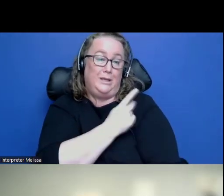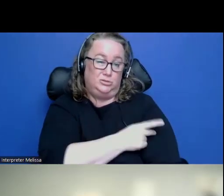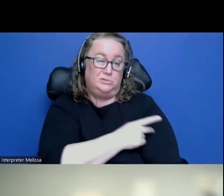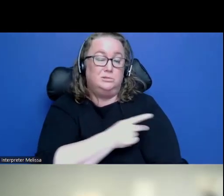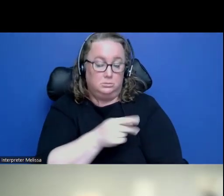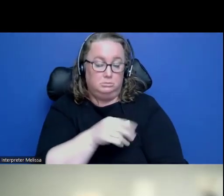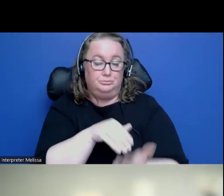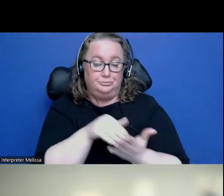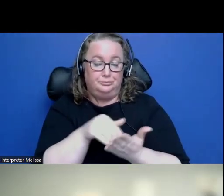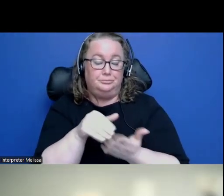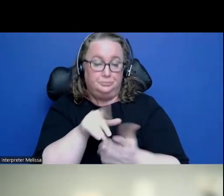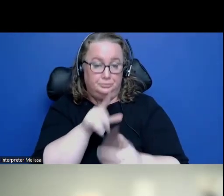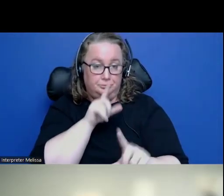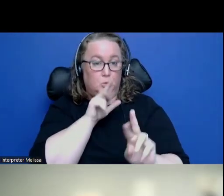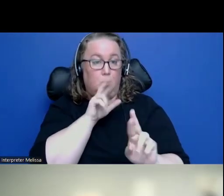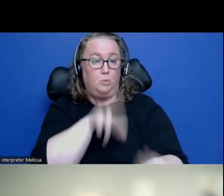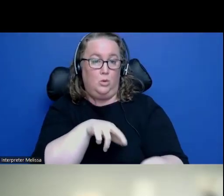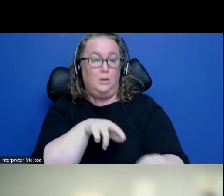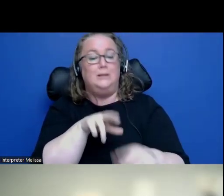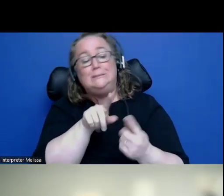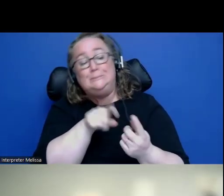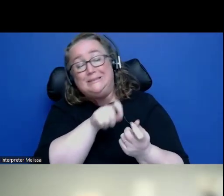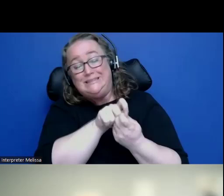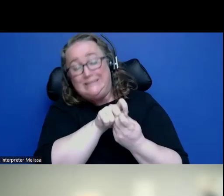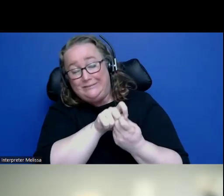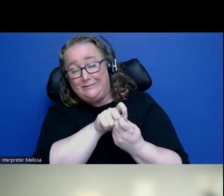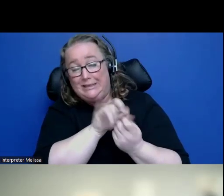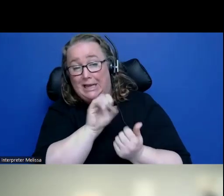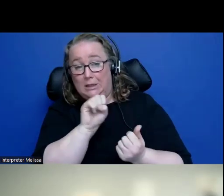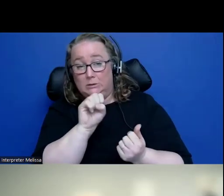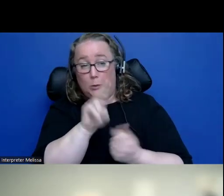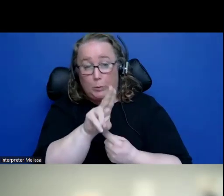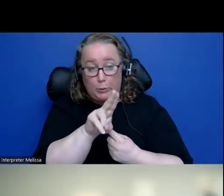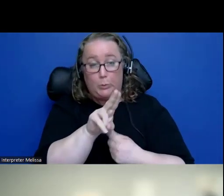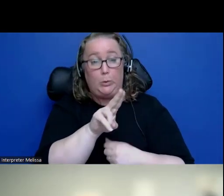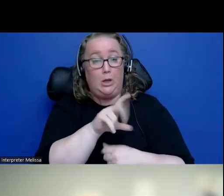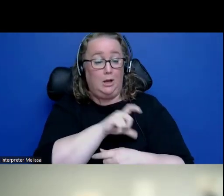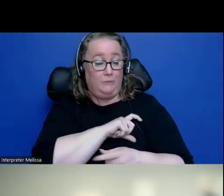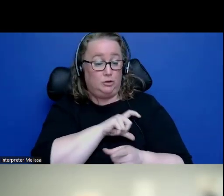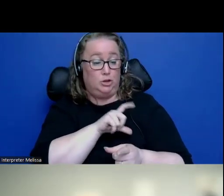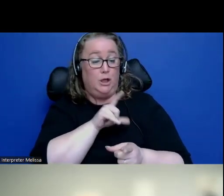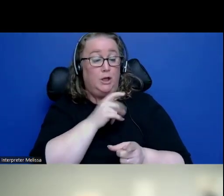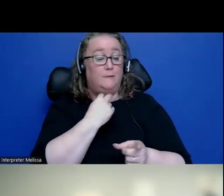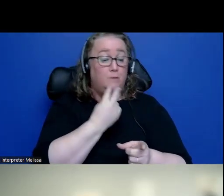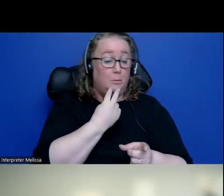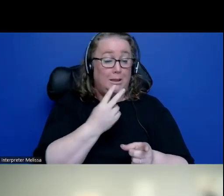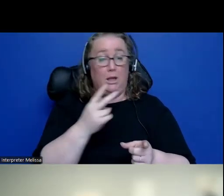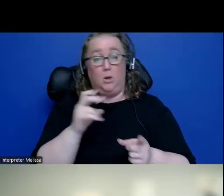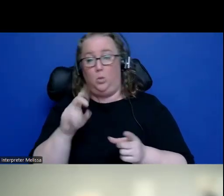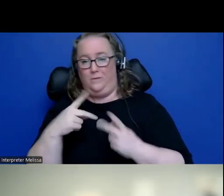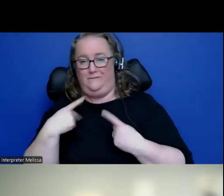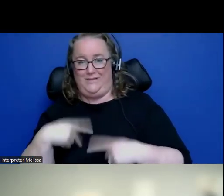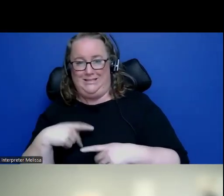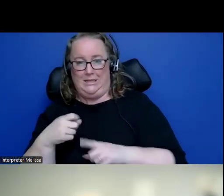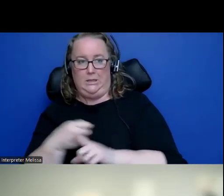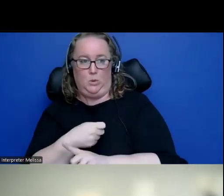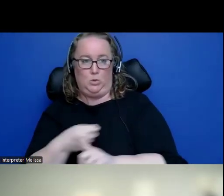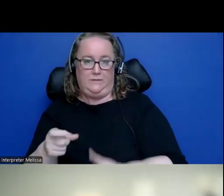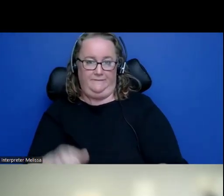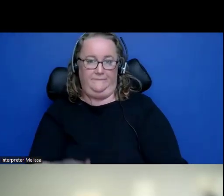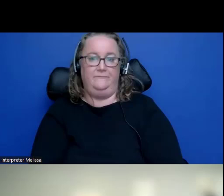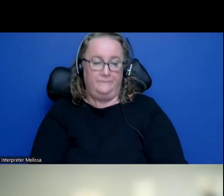report that certain ISOU officers may be verbally and physically abusive in